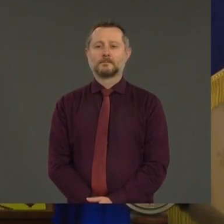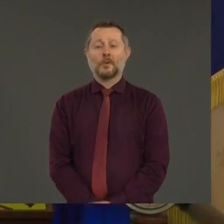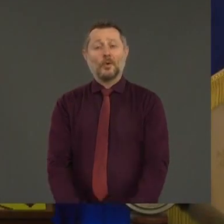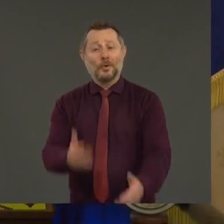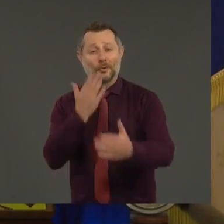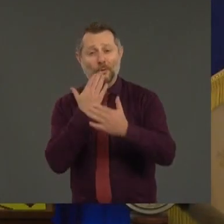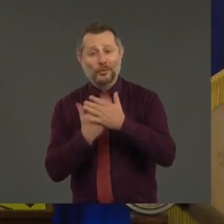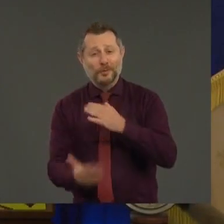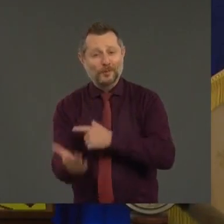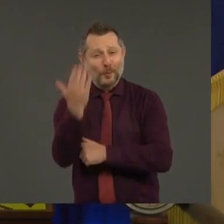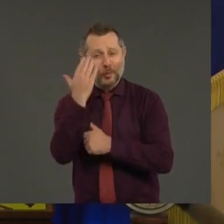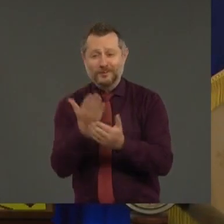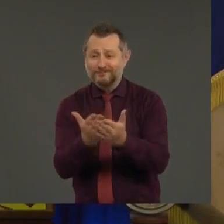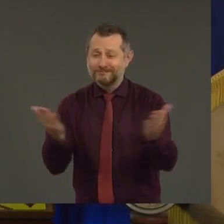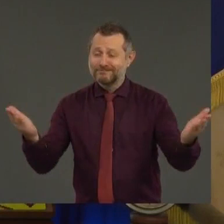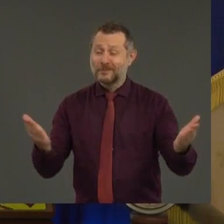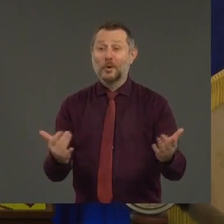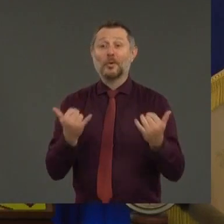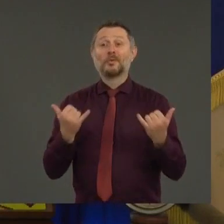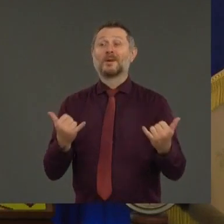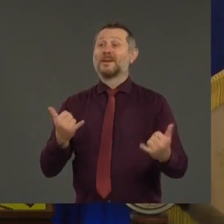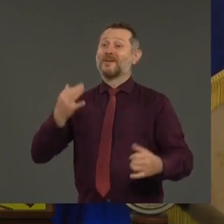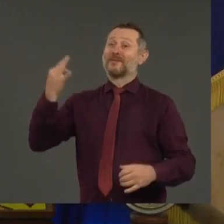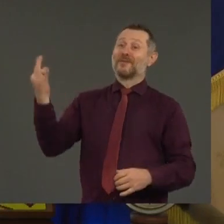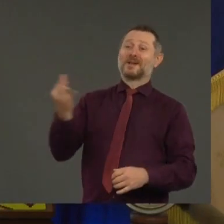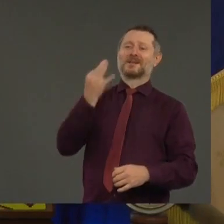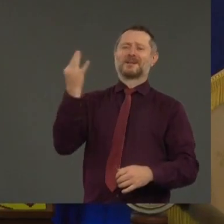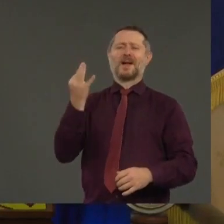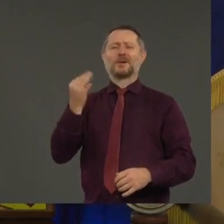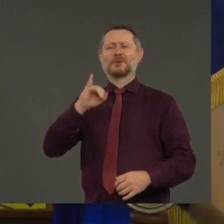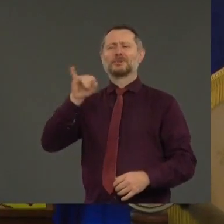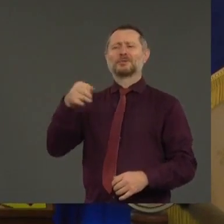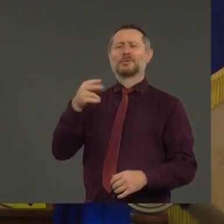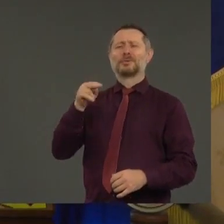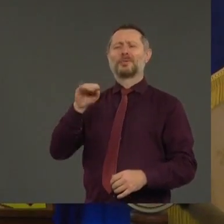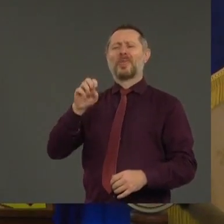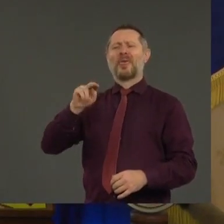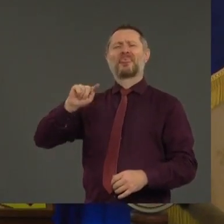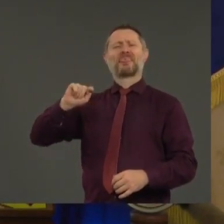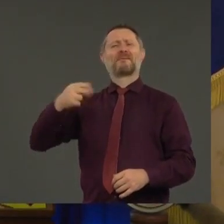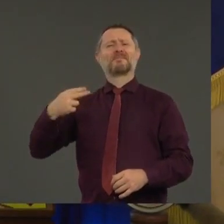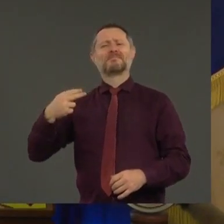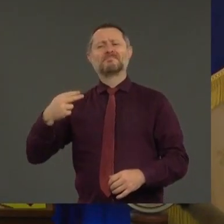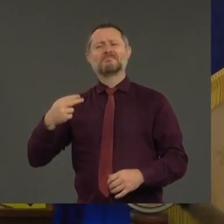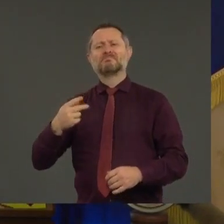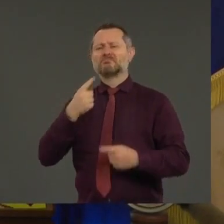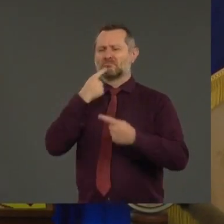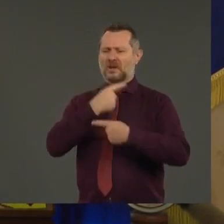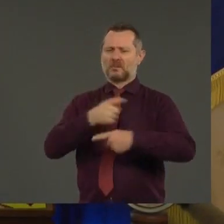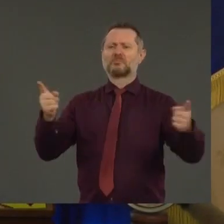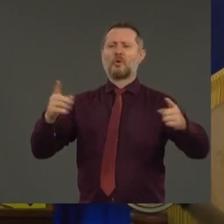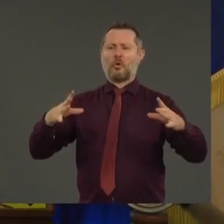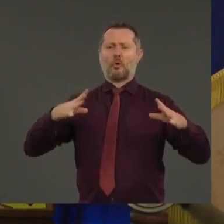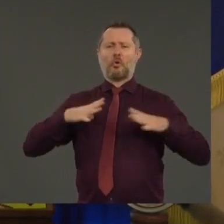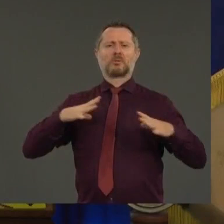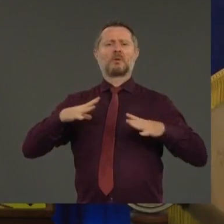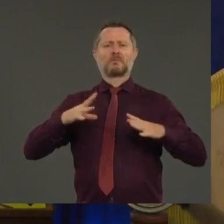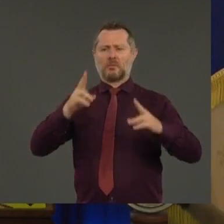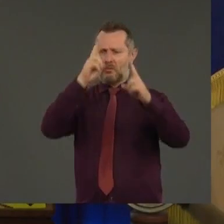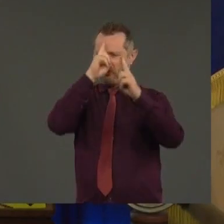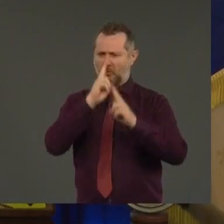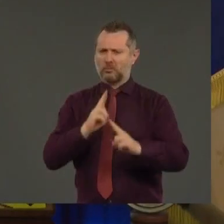Good morning. Today is Friday, Juneteenth, and New York is declaring it a holiday in recognition of the ending of